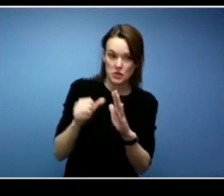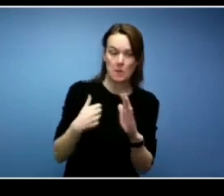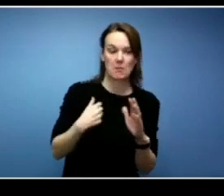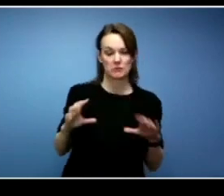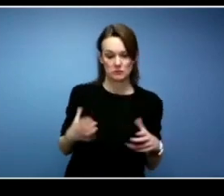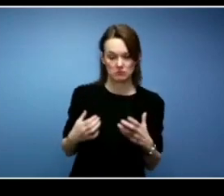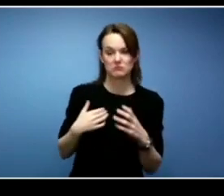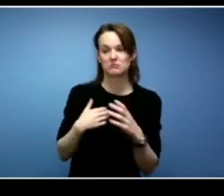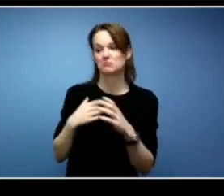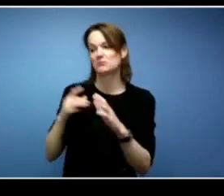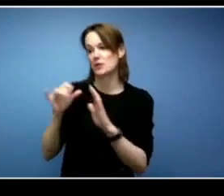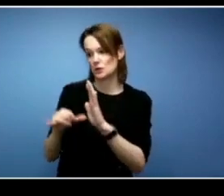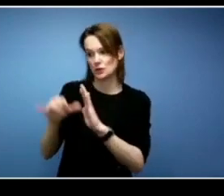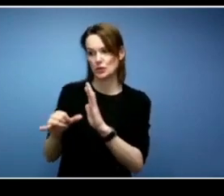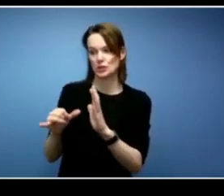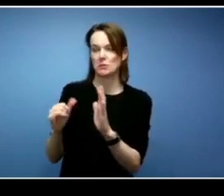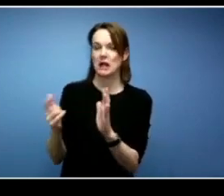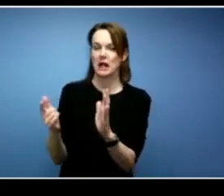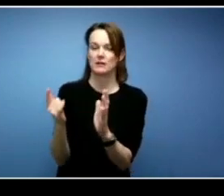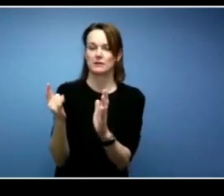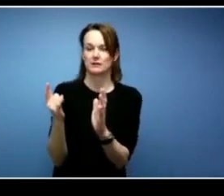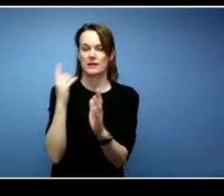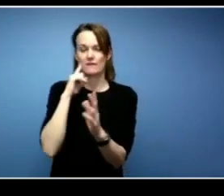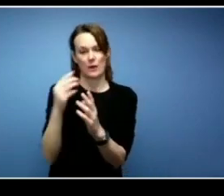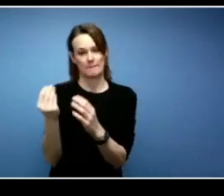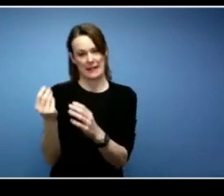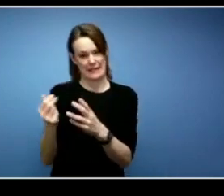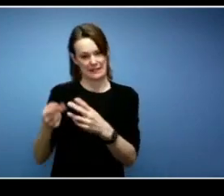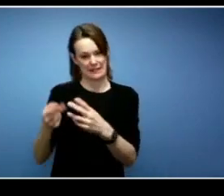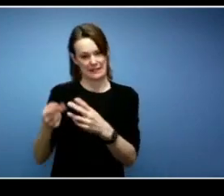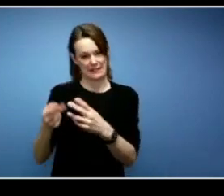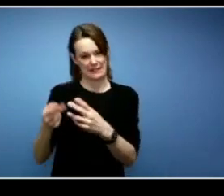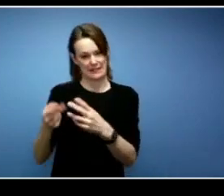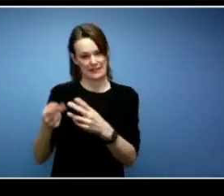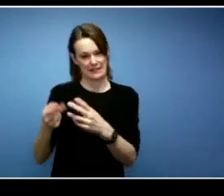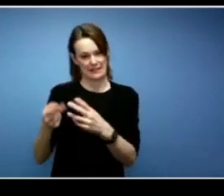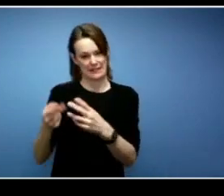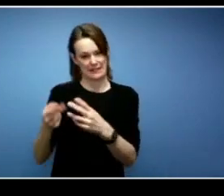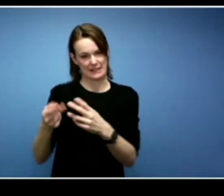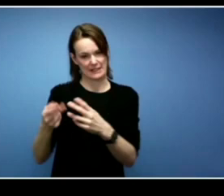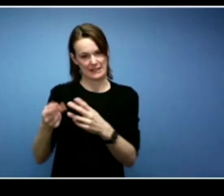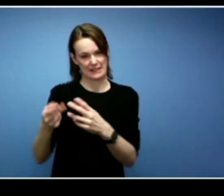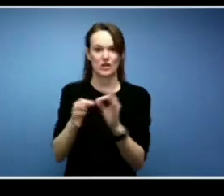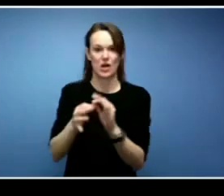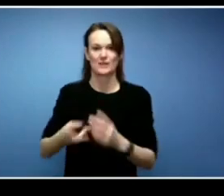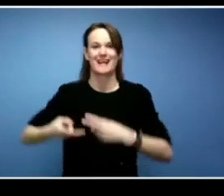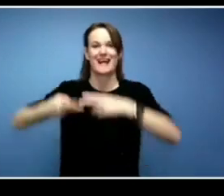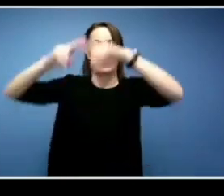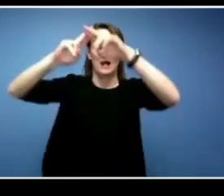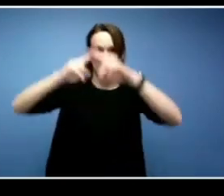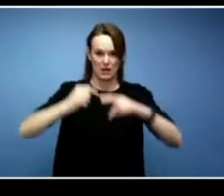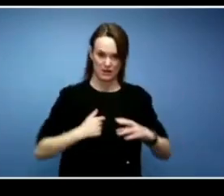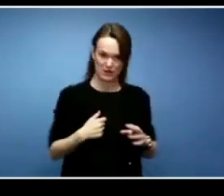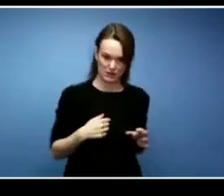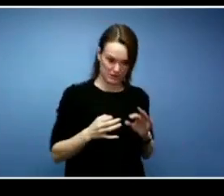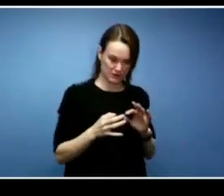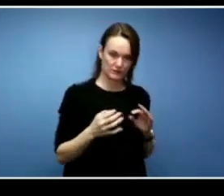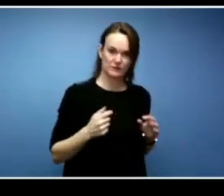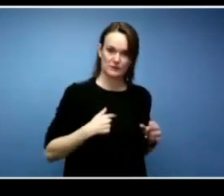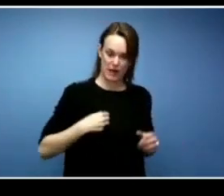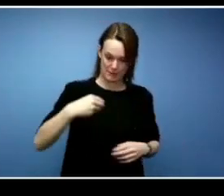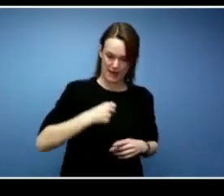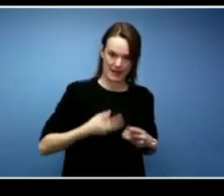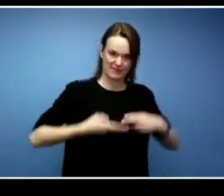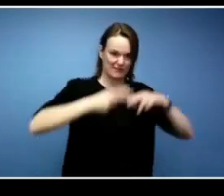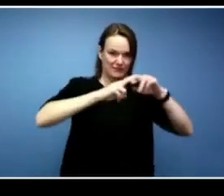being monetized on YouTube. You know how inflation is. Everything's going up in Halifax except people's salaries. So YouTube, there's no